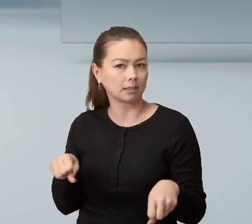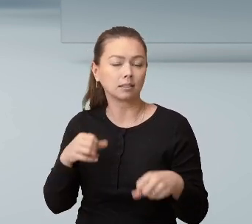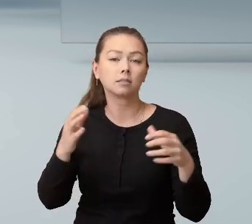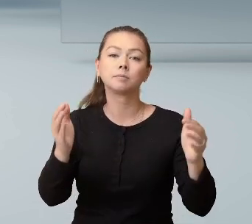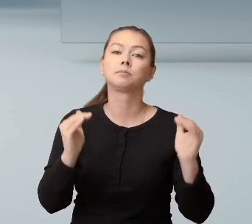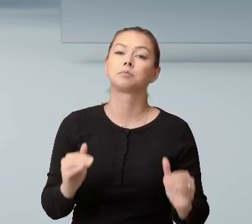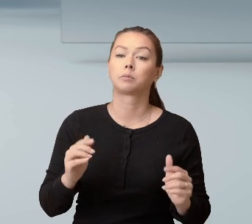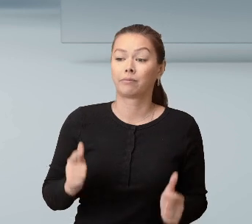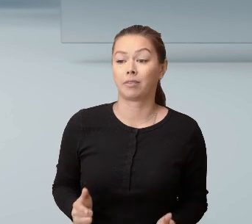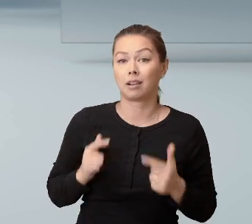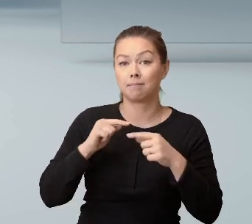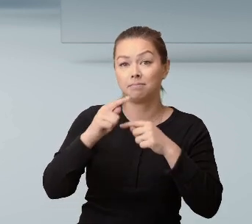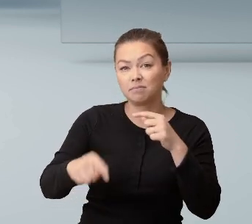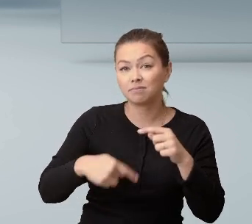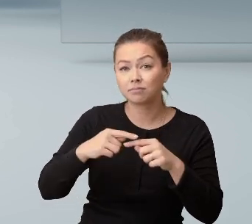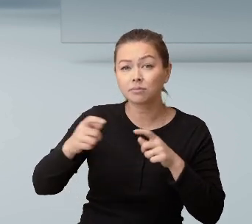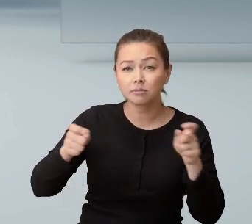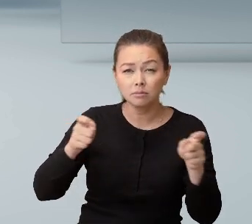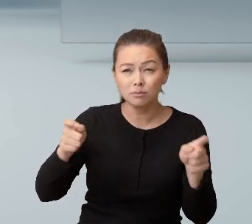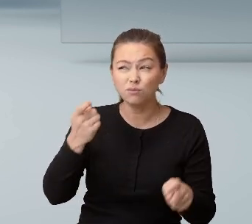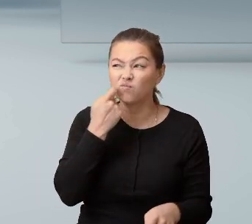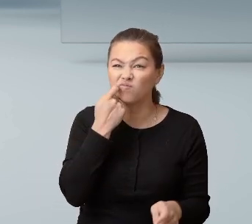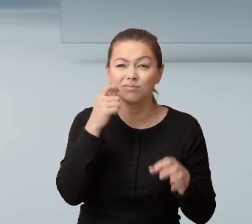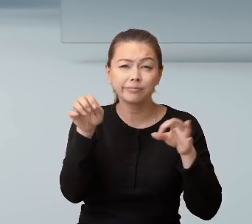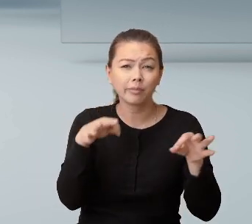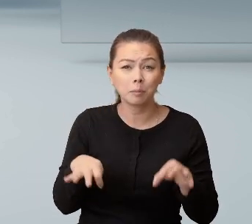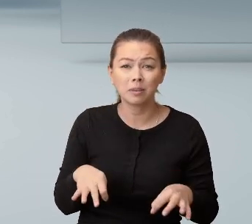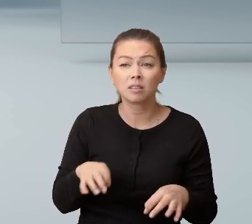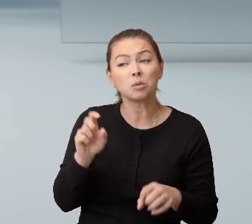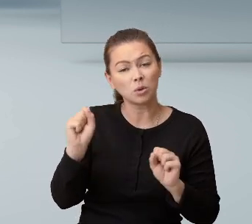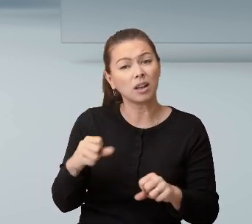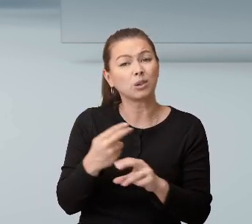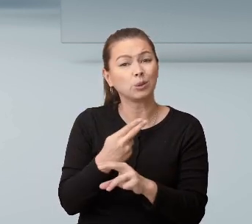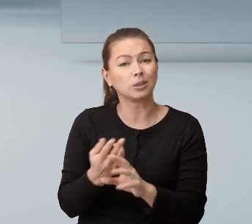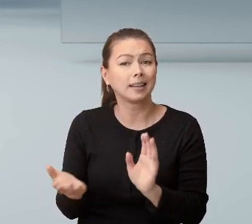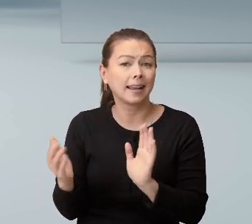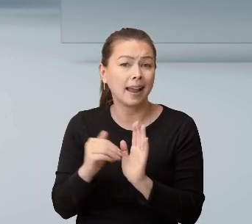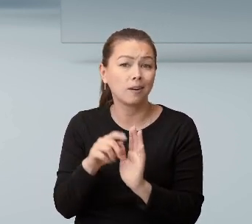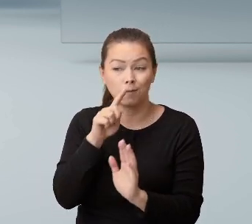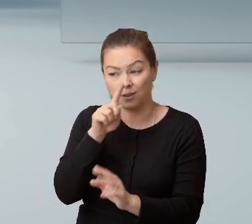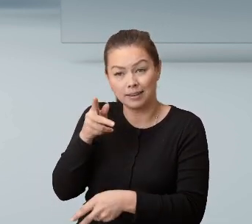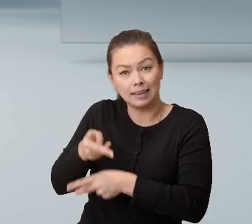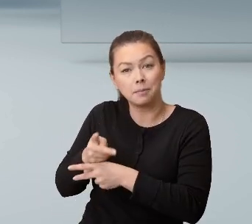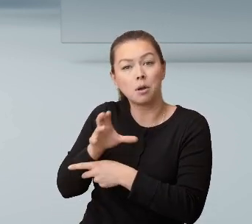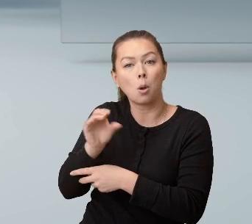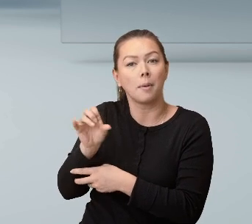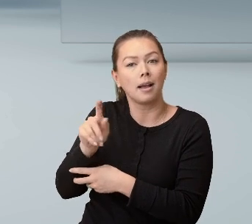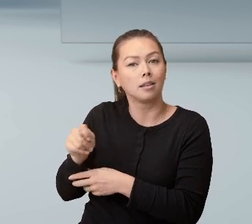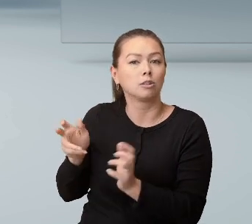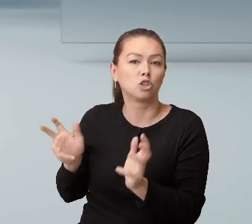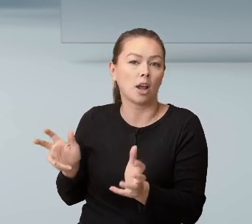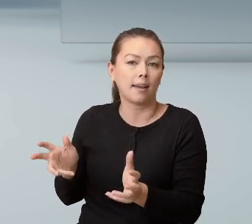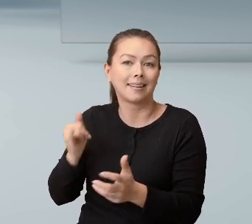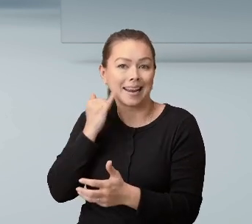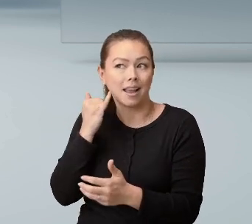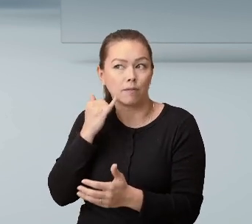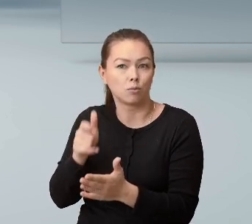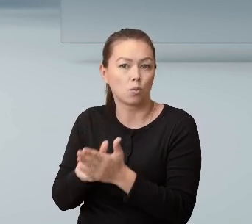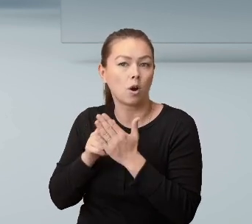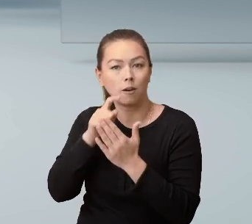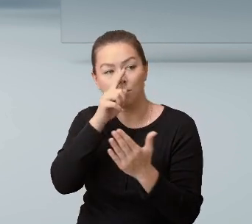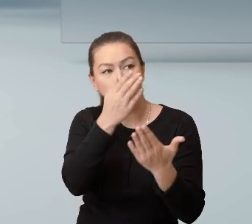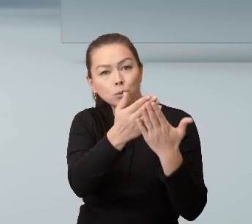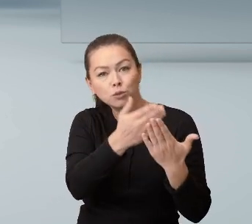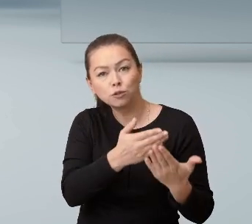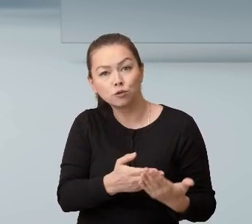And also we can use data lifecycle management, which I just talked about. You can actually use that to retain Copilot chat as well. So if you need evidence of things that have happened,